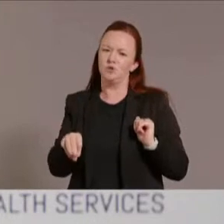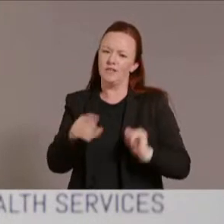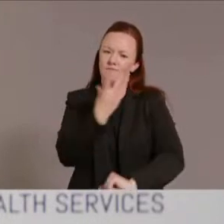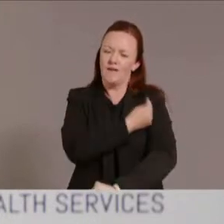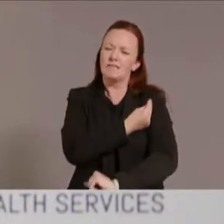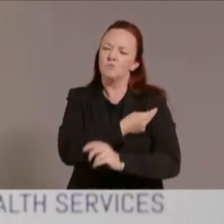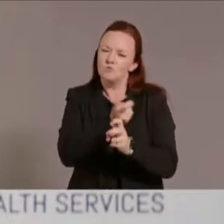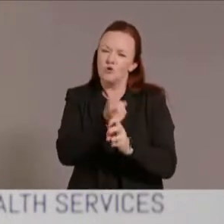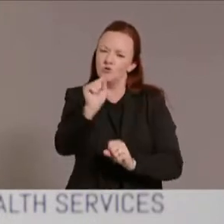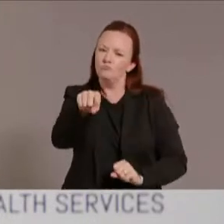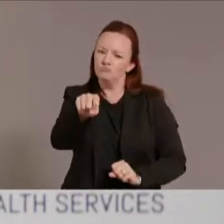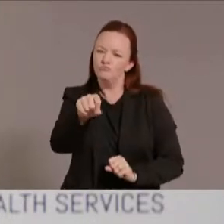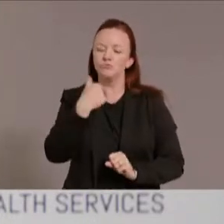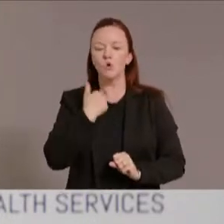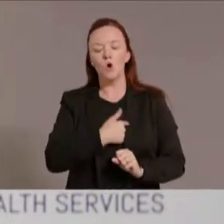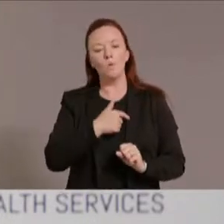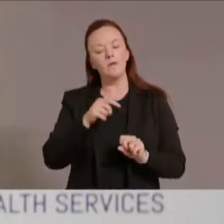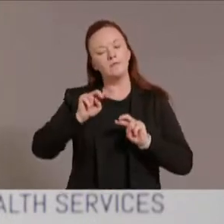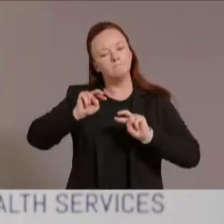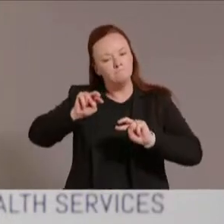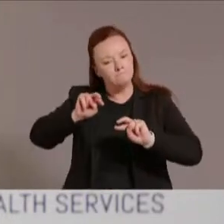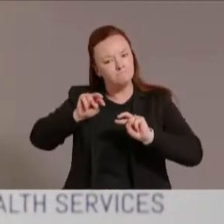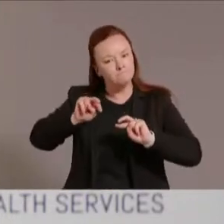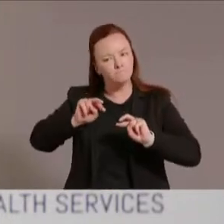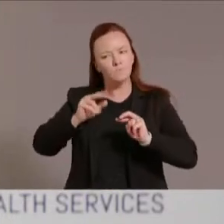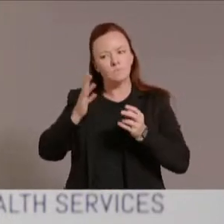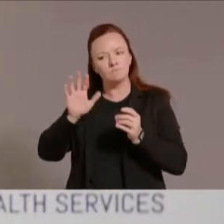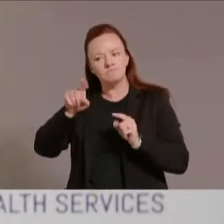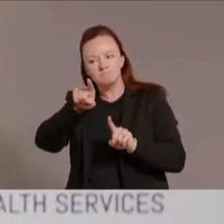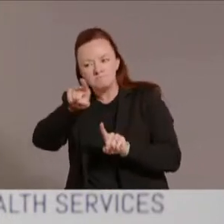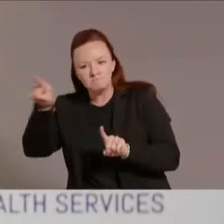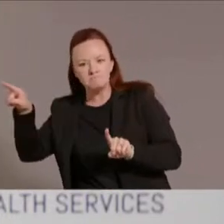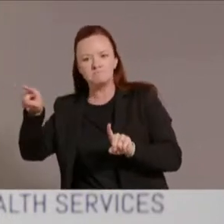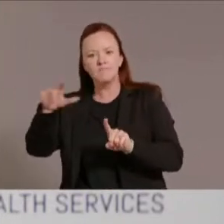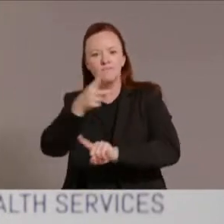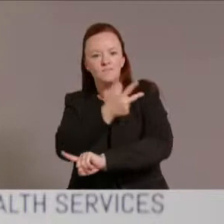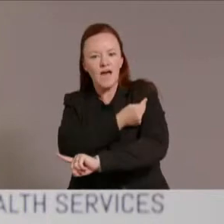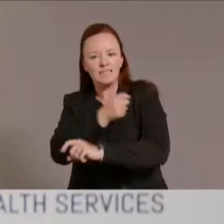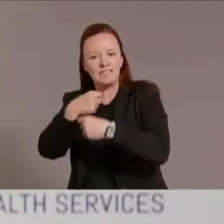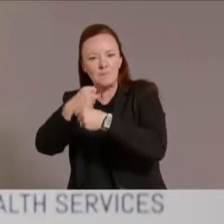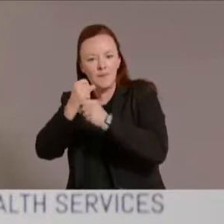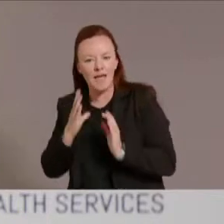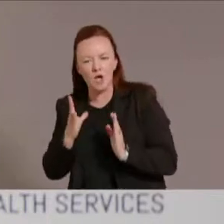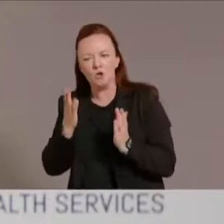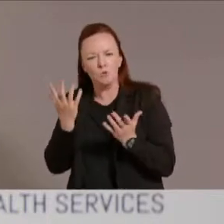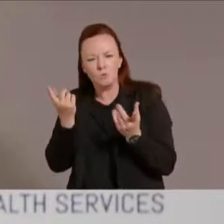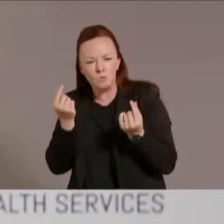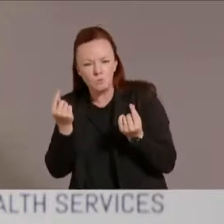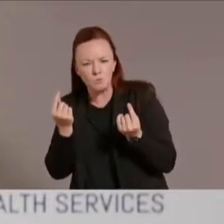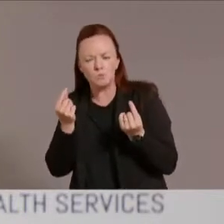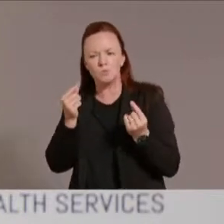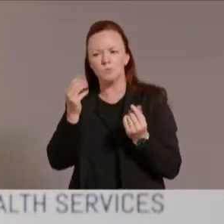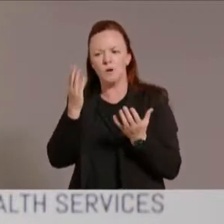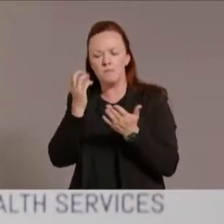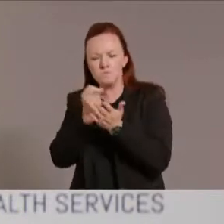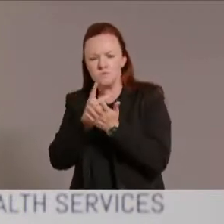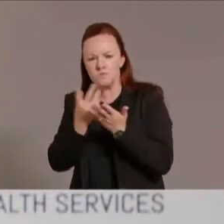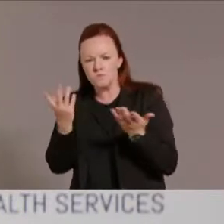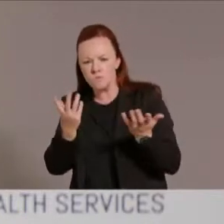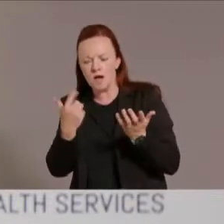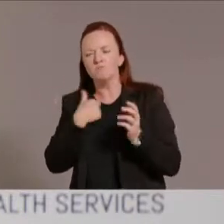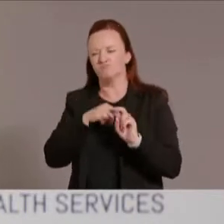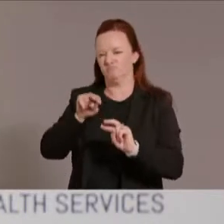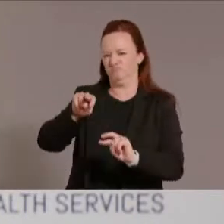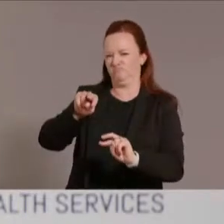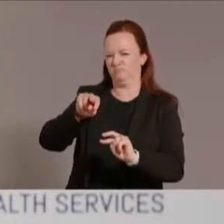watch to see what our drug manufacturing partners are doing and what they're submitting for approval. But that does make it a little bit more difficult,